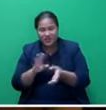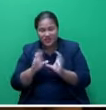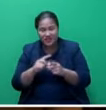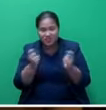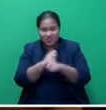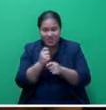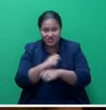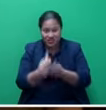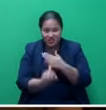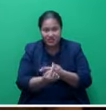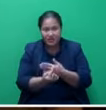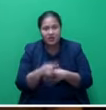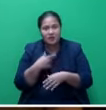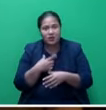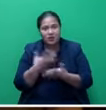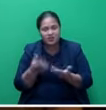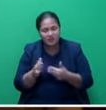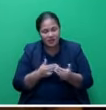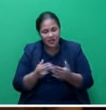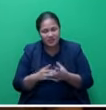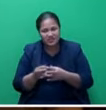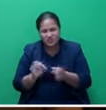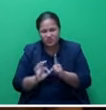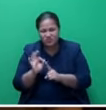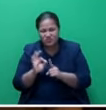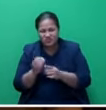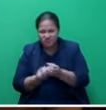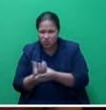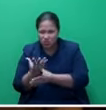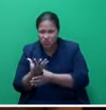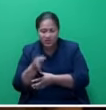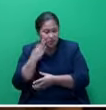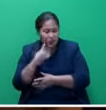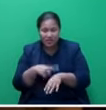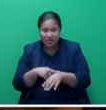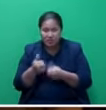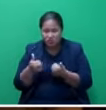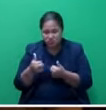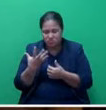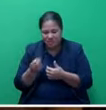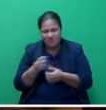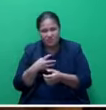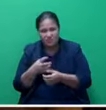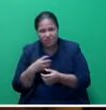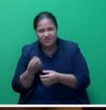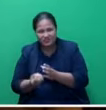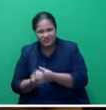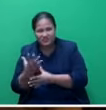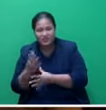Specifically, we have managed to improve yield. So when times are good, we get more out of our